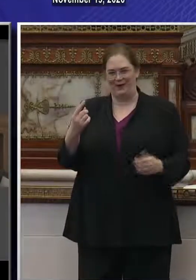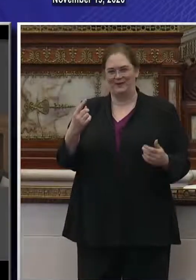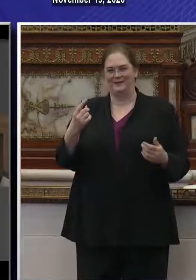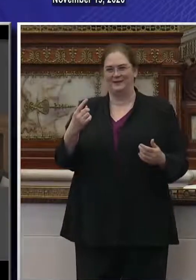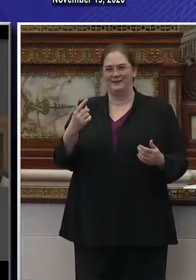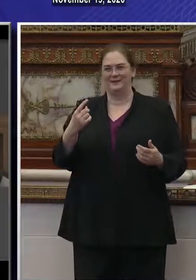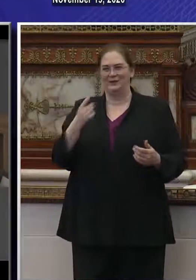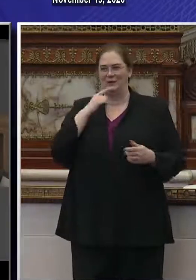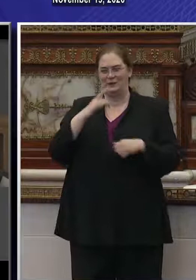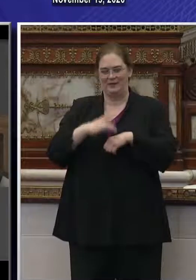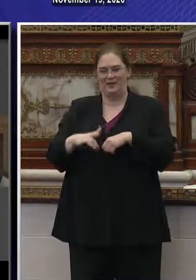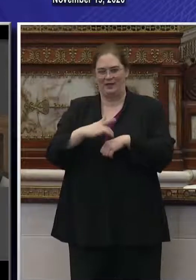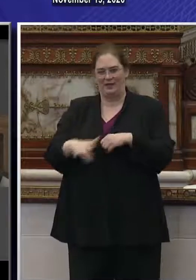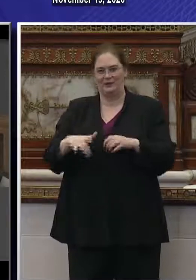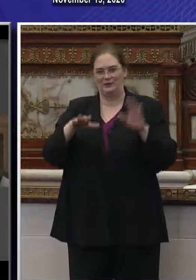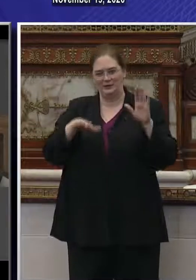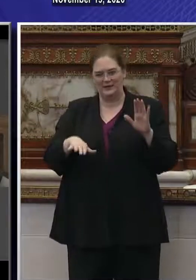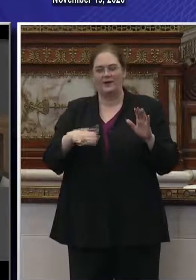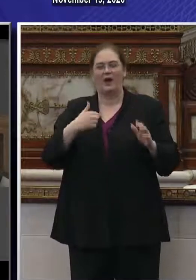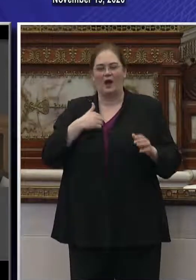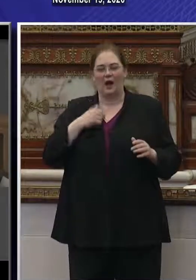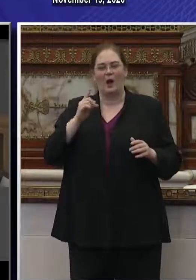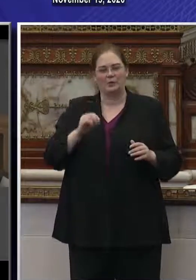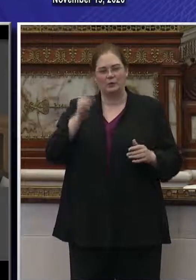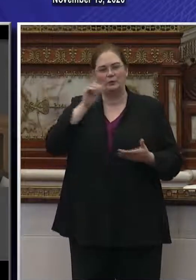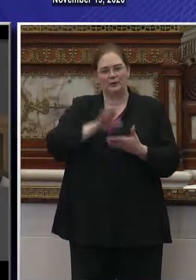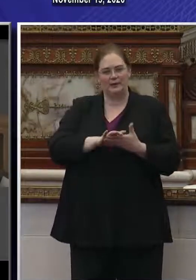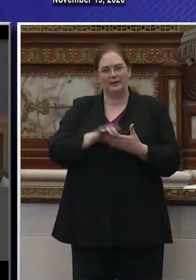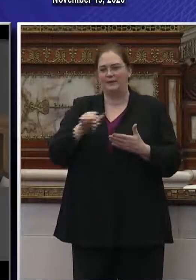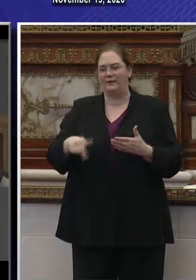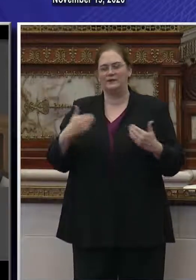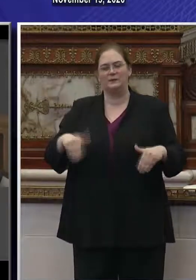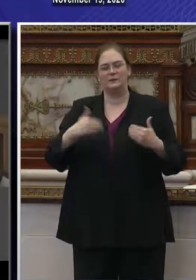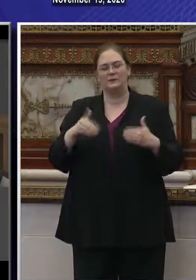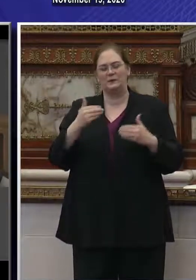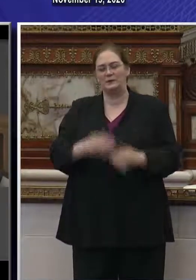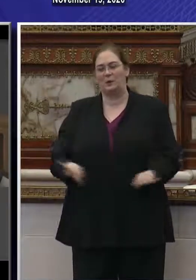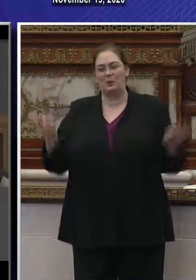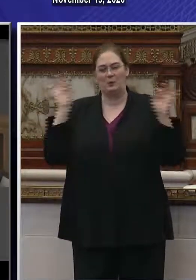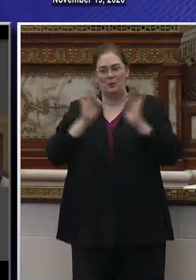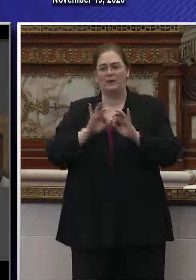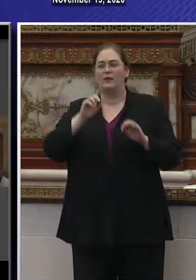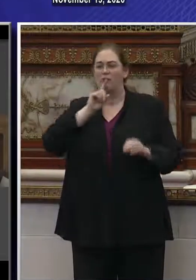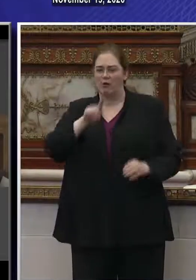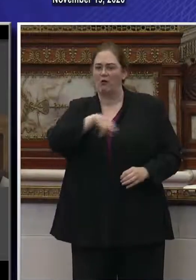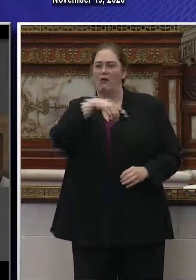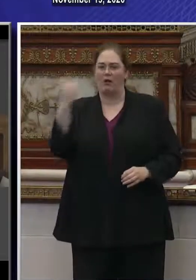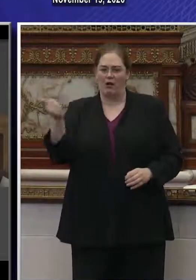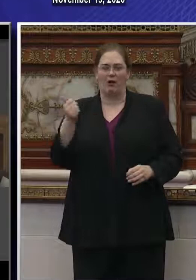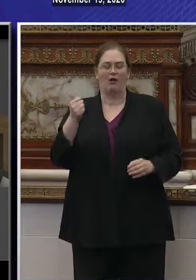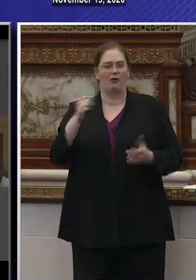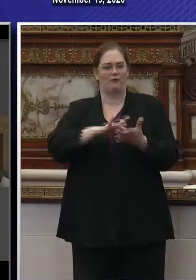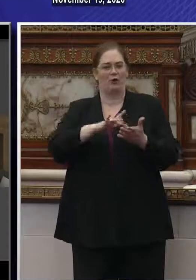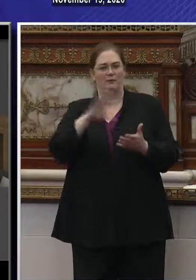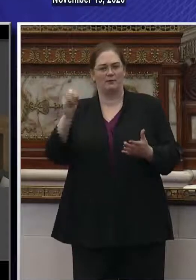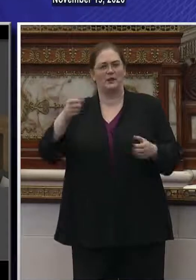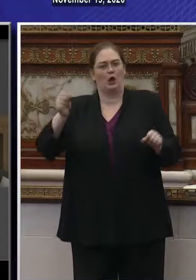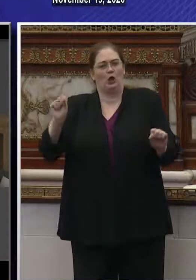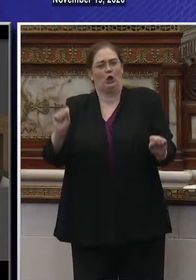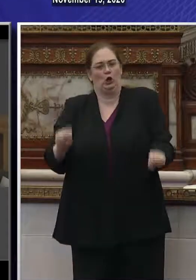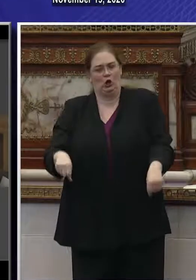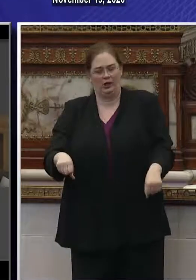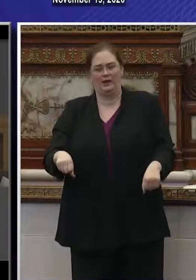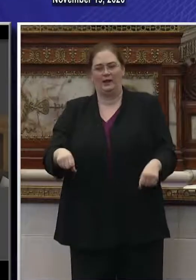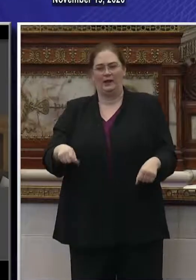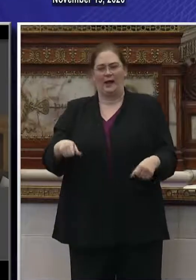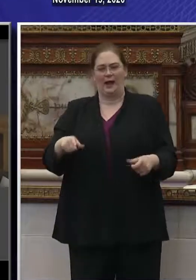was available to testify. I do believe that this is so important, that there are other pharmaceutical giants who could have